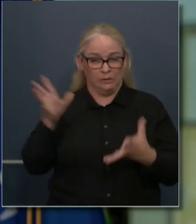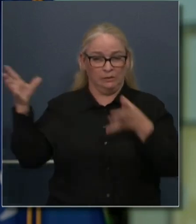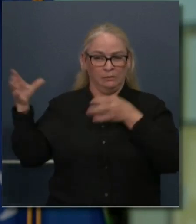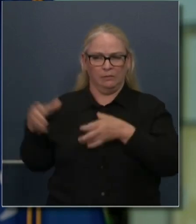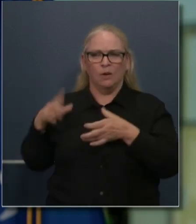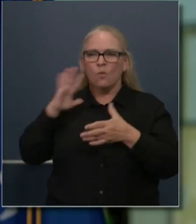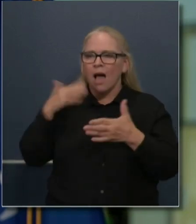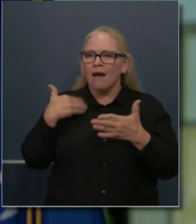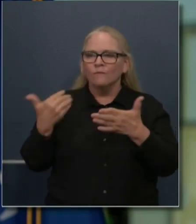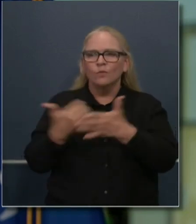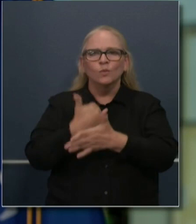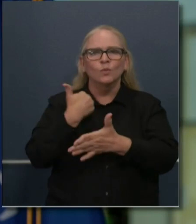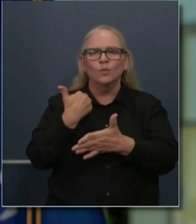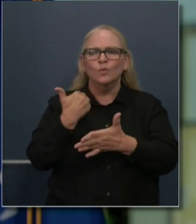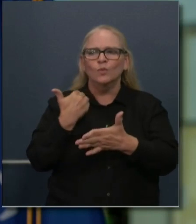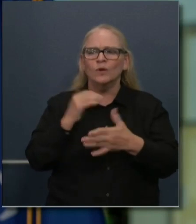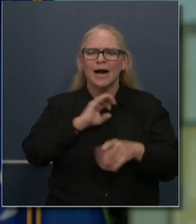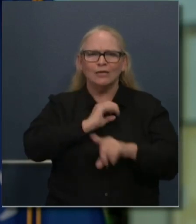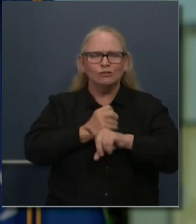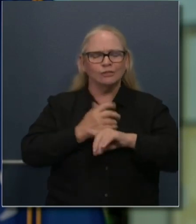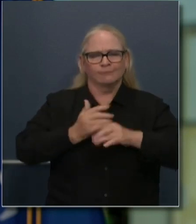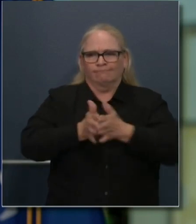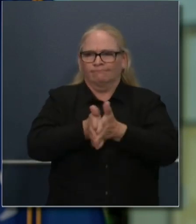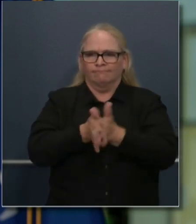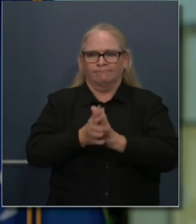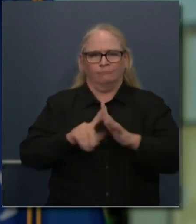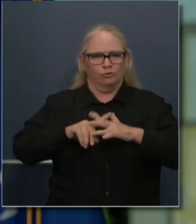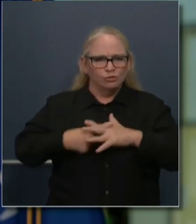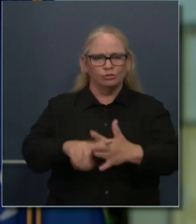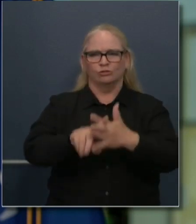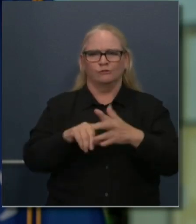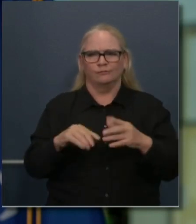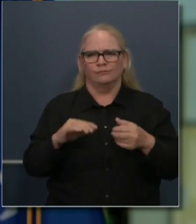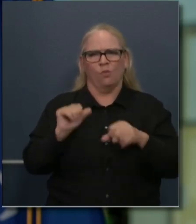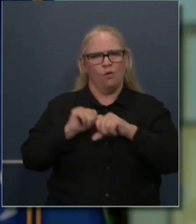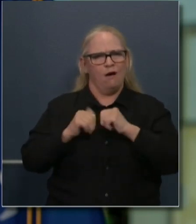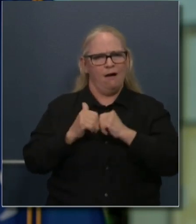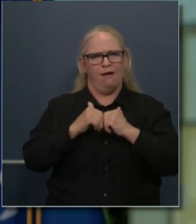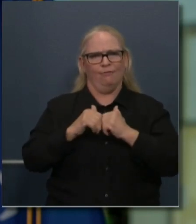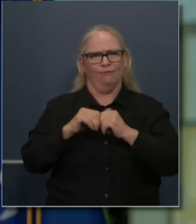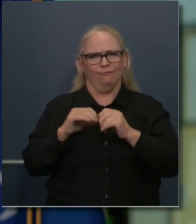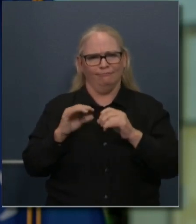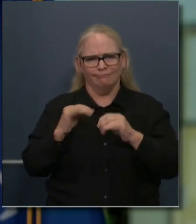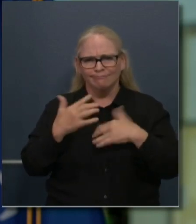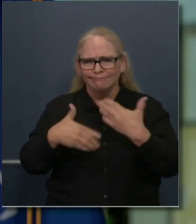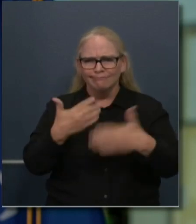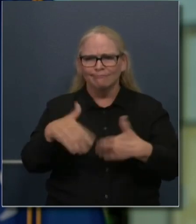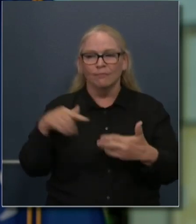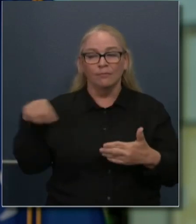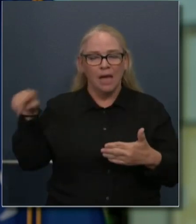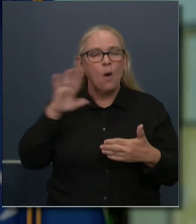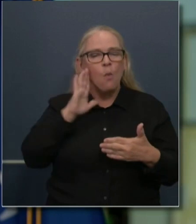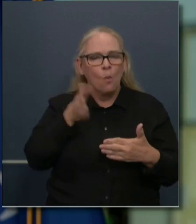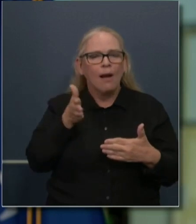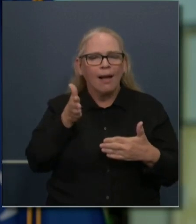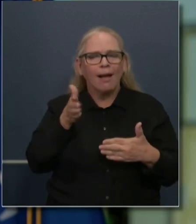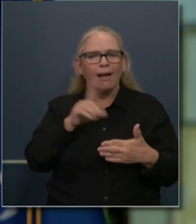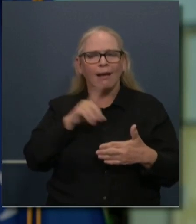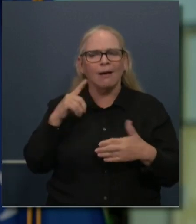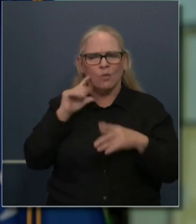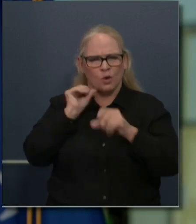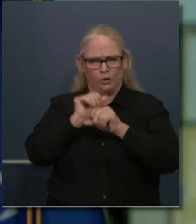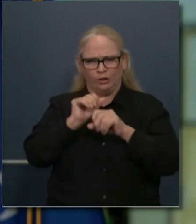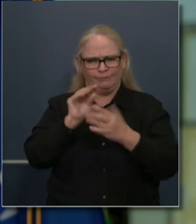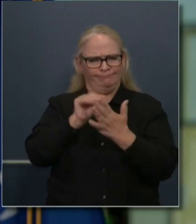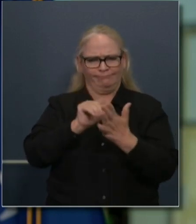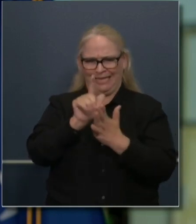and desire to partner, which has always been there, but real desire to partner with specific legislative vehicles. We have the